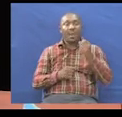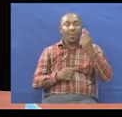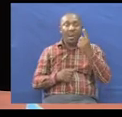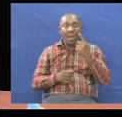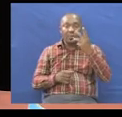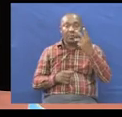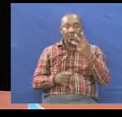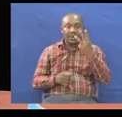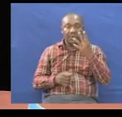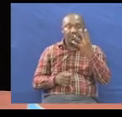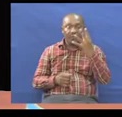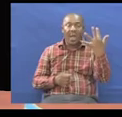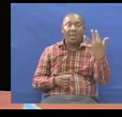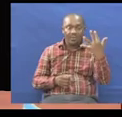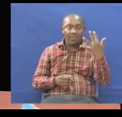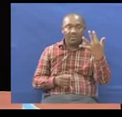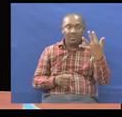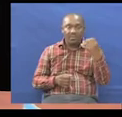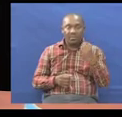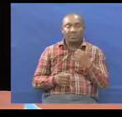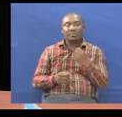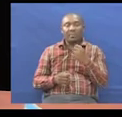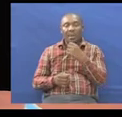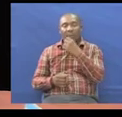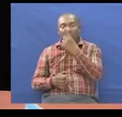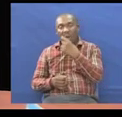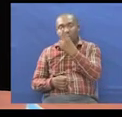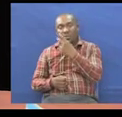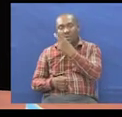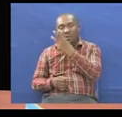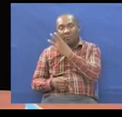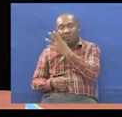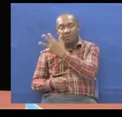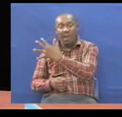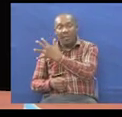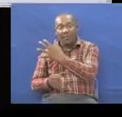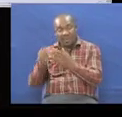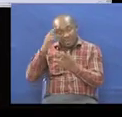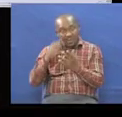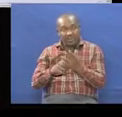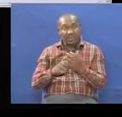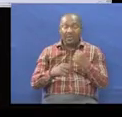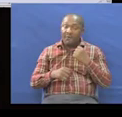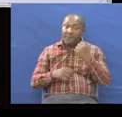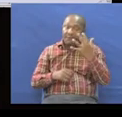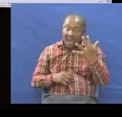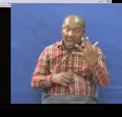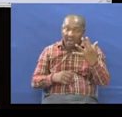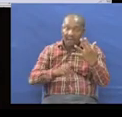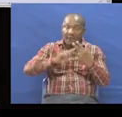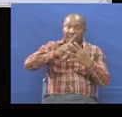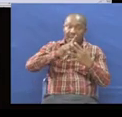1, 2, 3, 4, 5 minutes. So this means there are 5